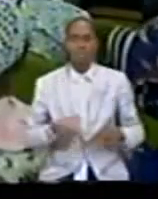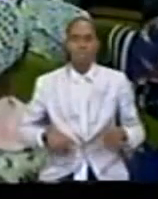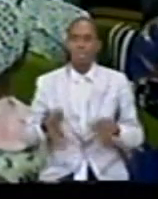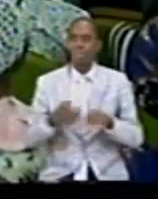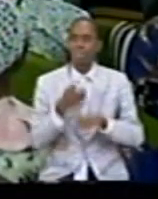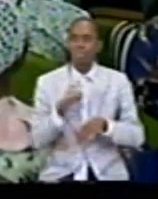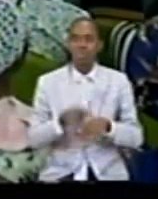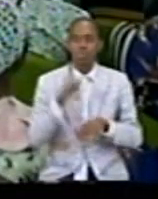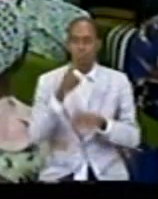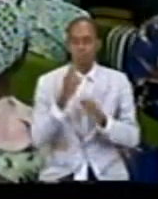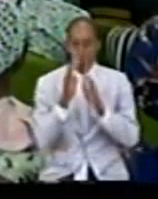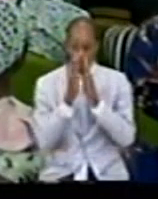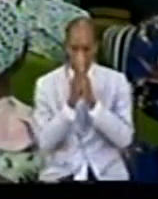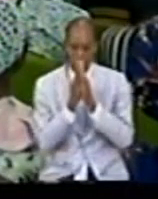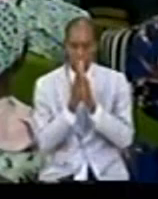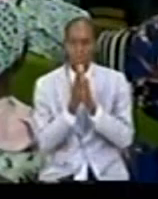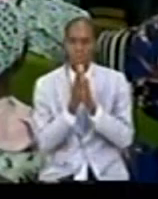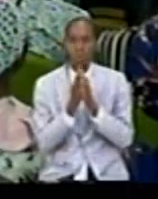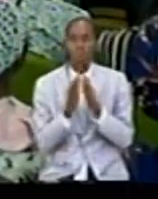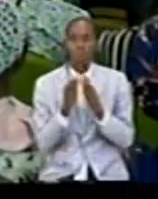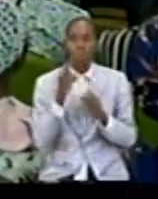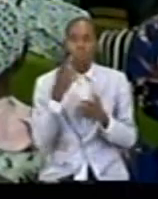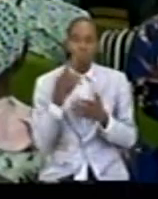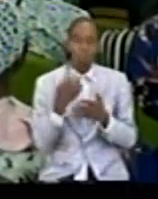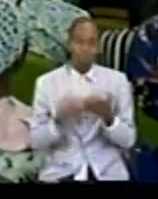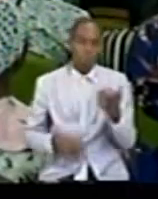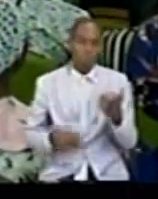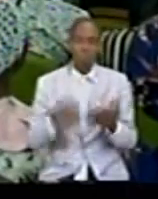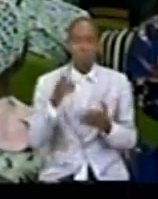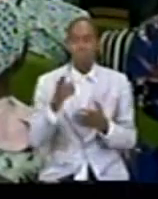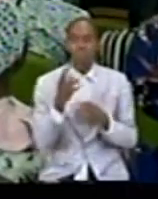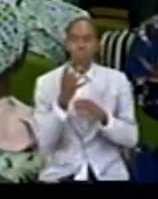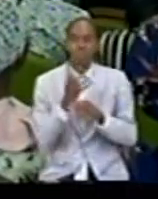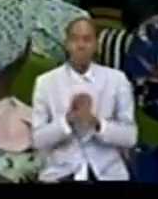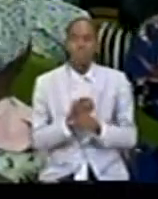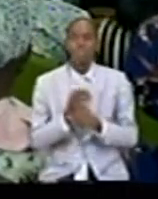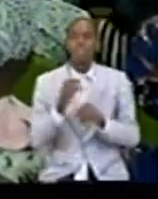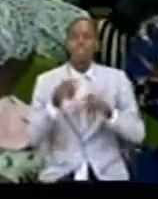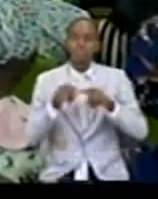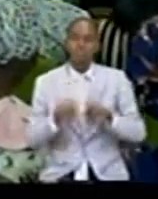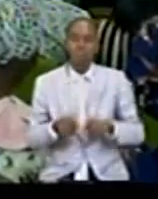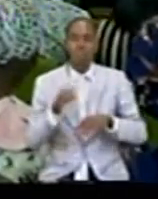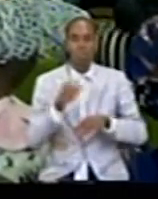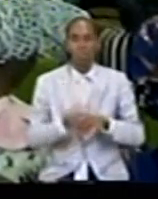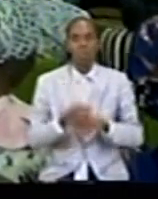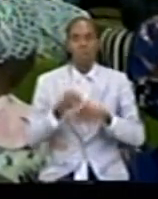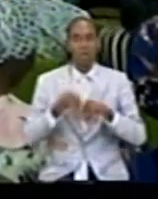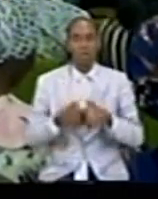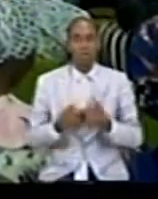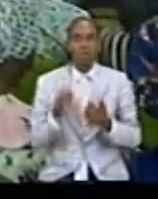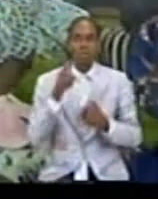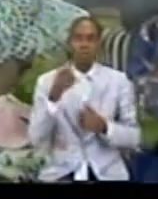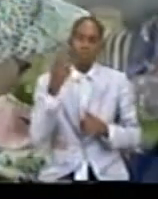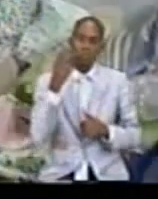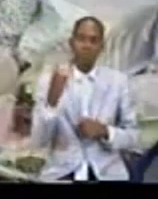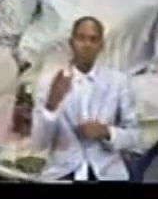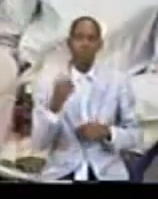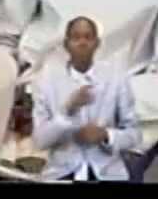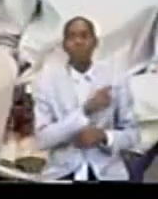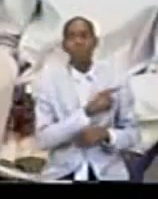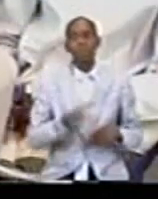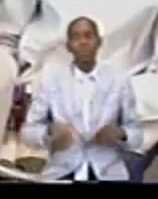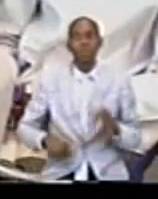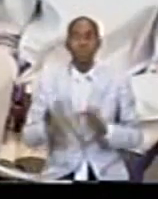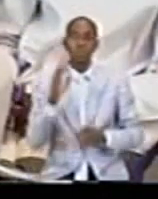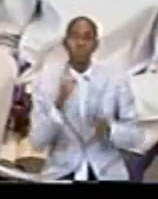you pray, what you get depends on how you see the Lord. If you